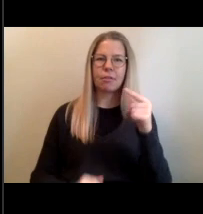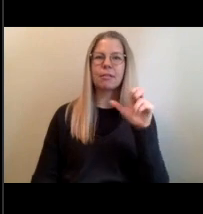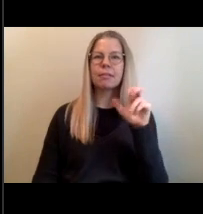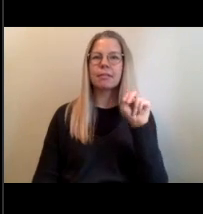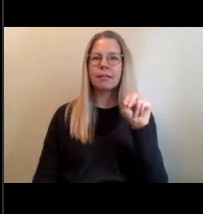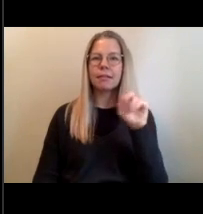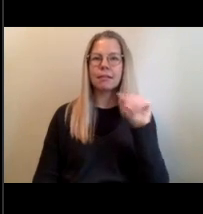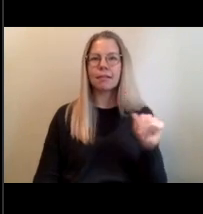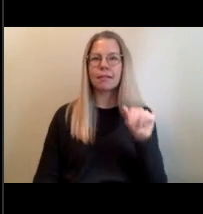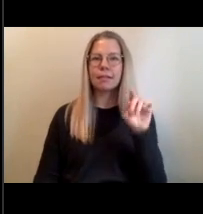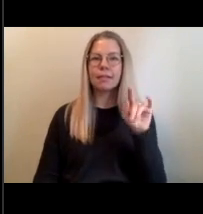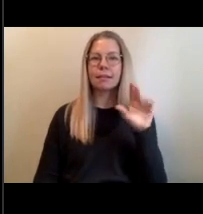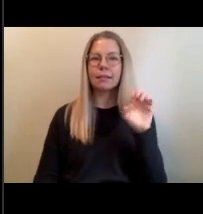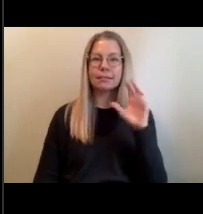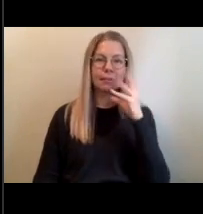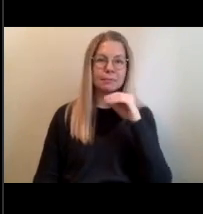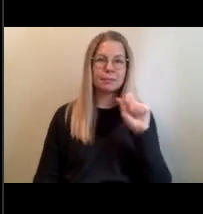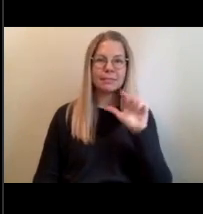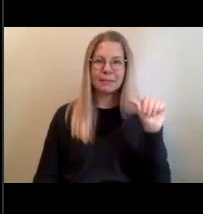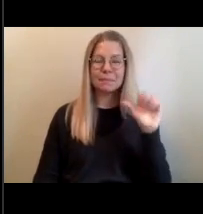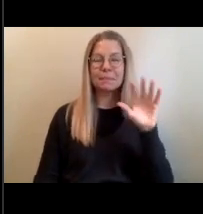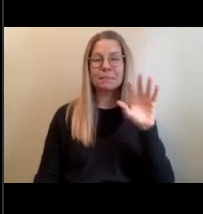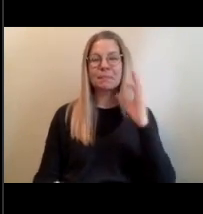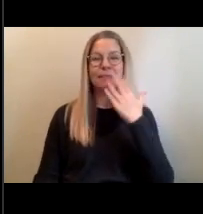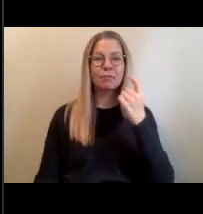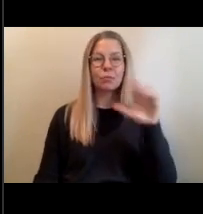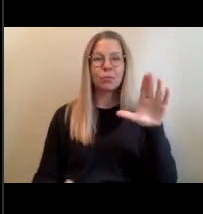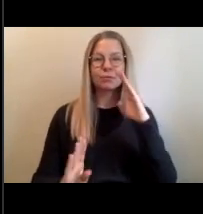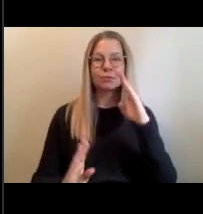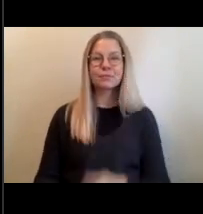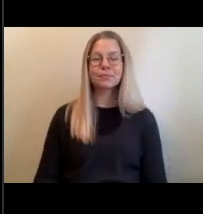glenn@elitesleep.ca. Thank you for your attention.